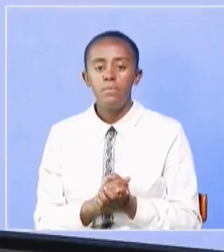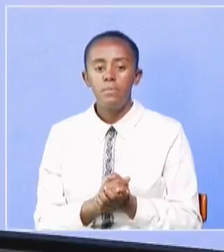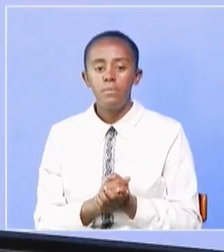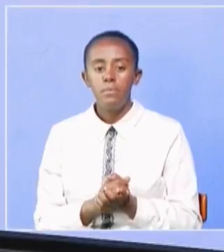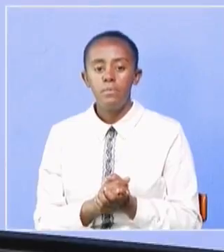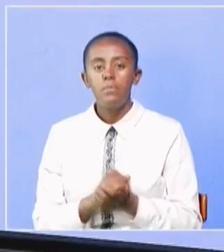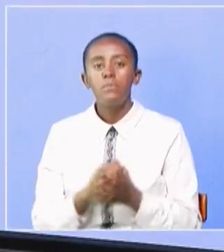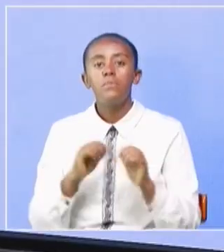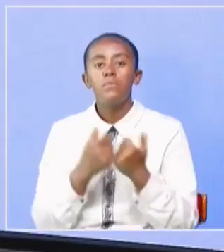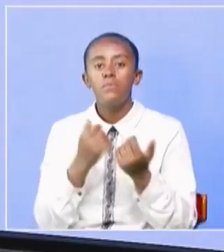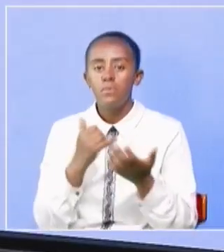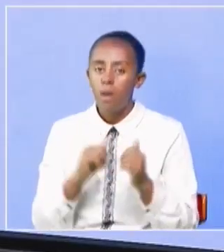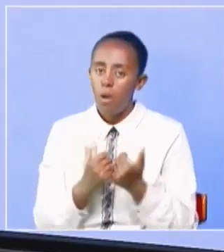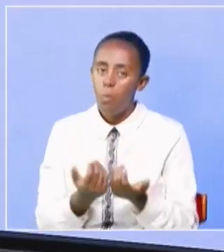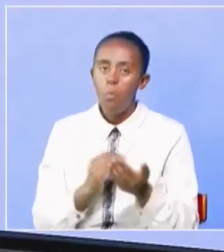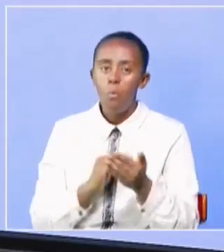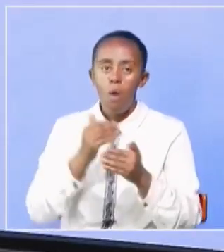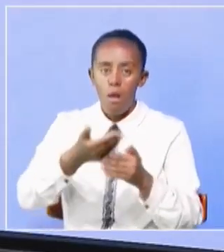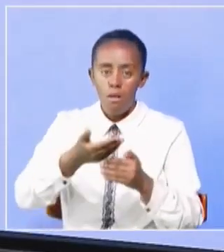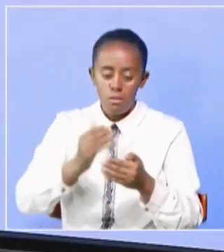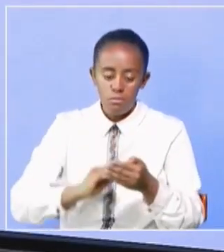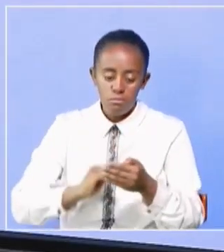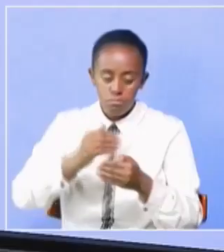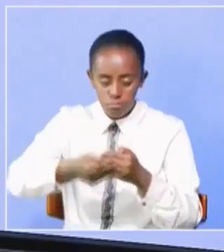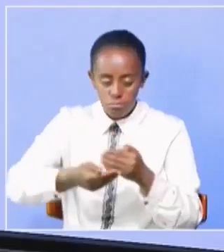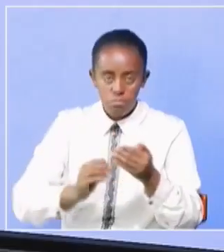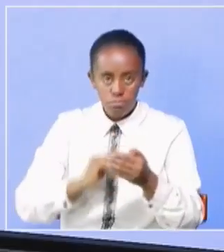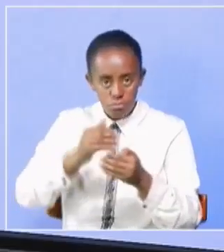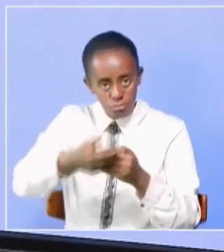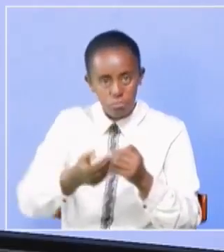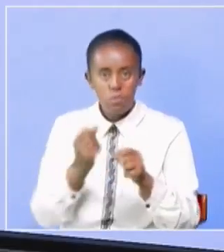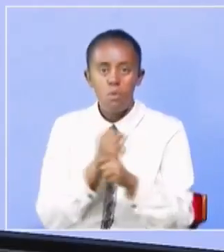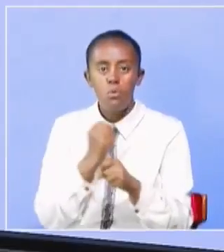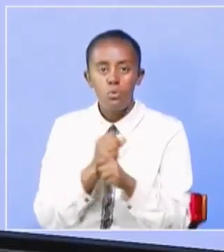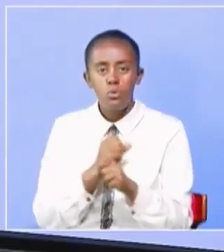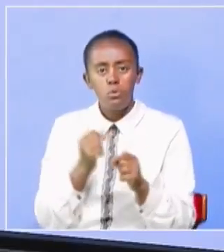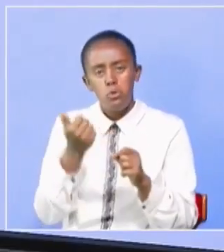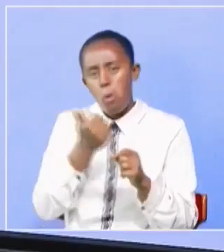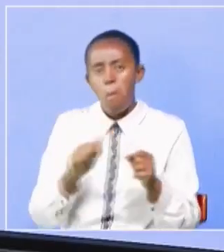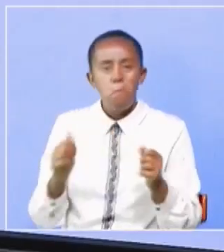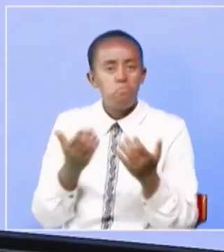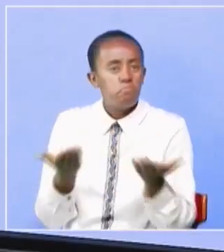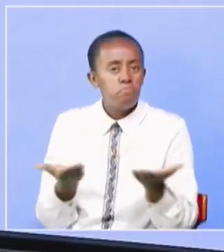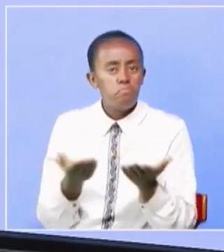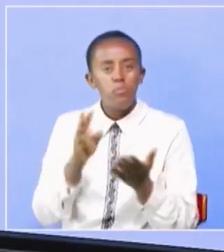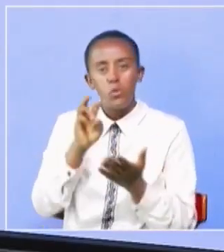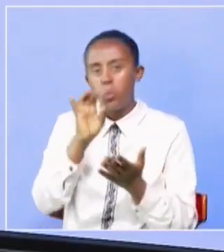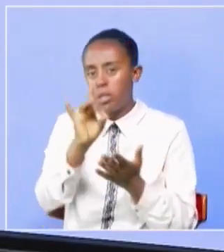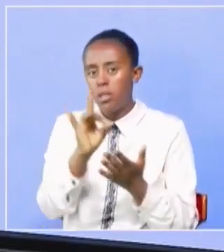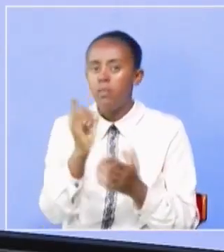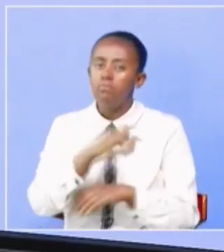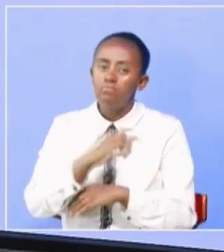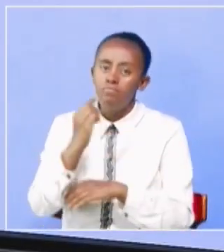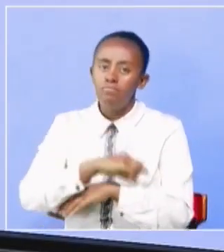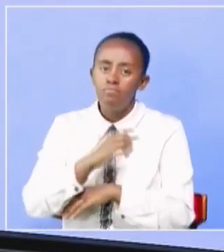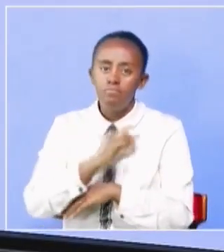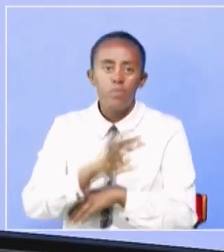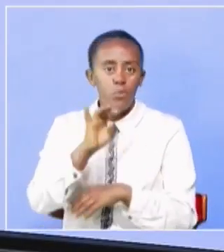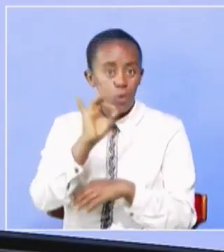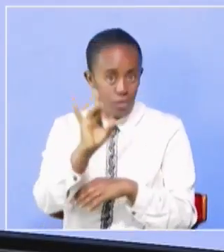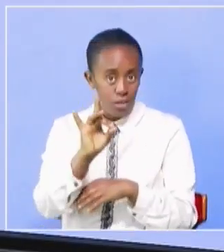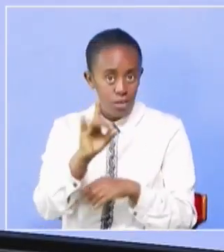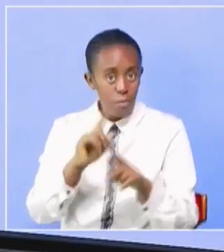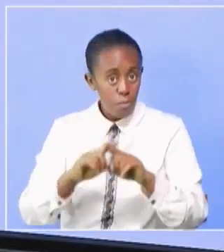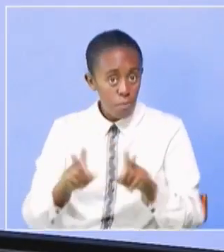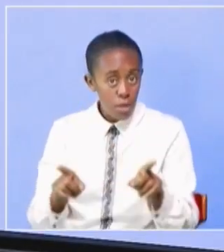That is how the calendar works with February. So February, no matter what, is a 28-day month.